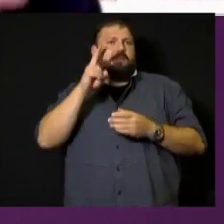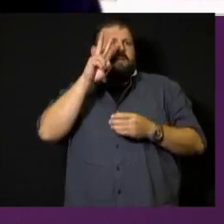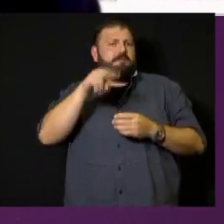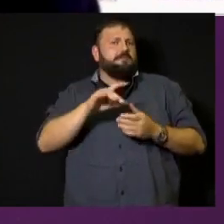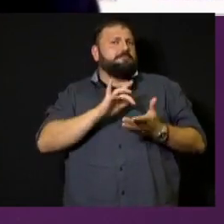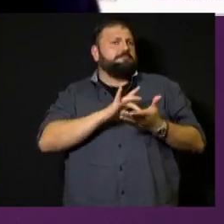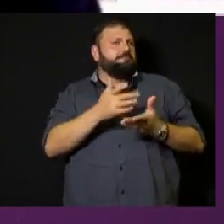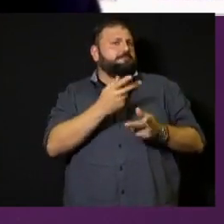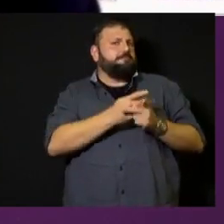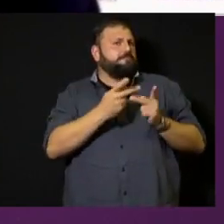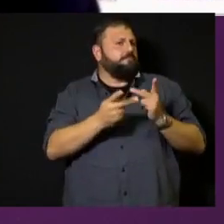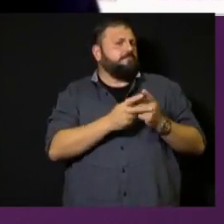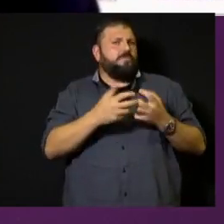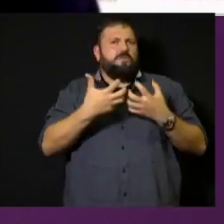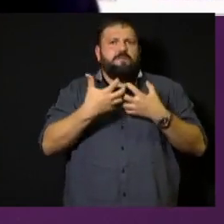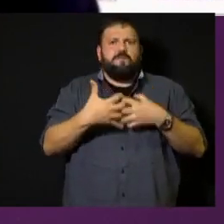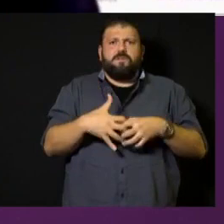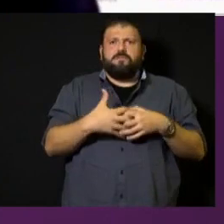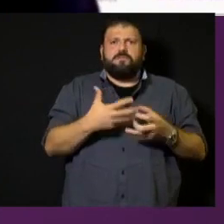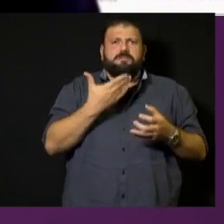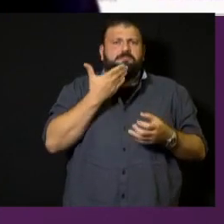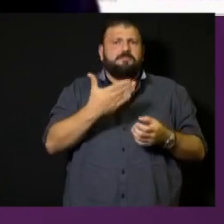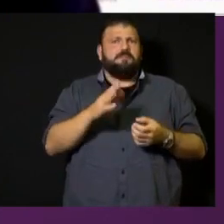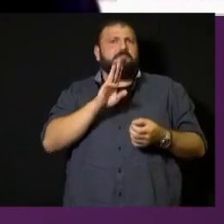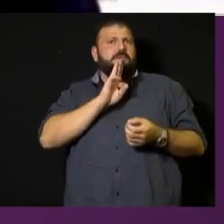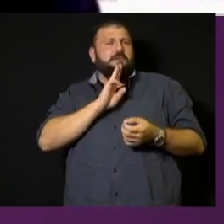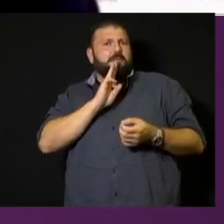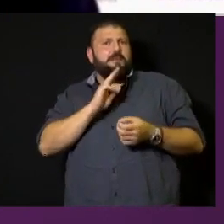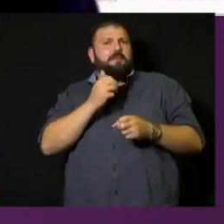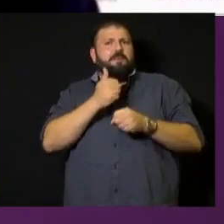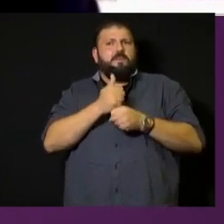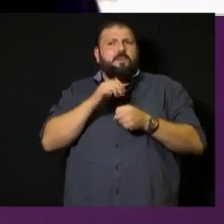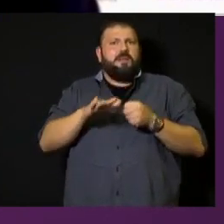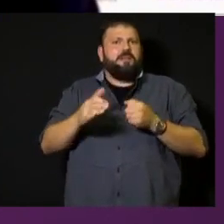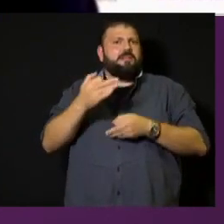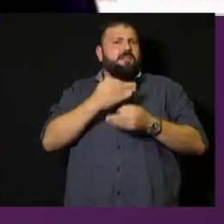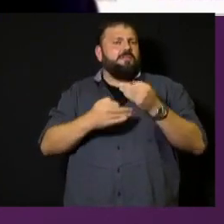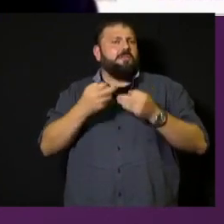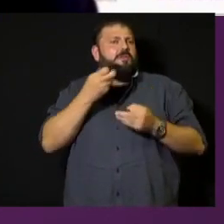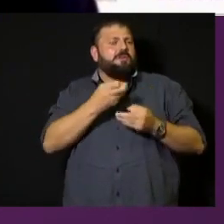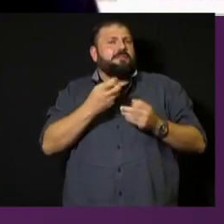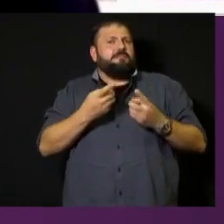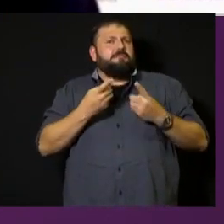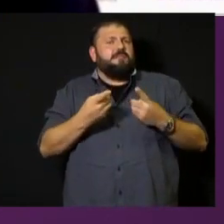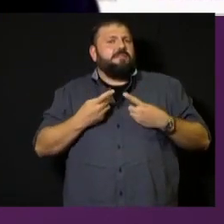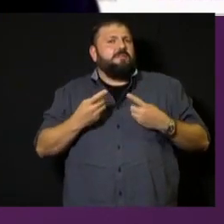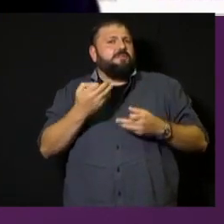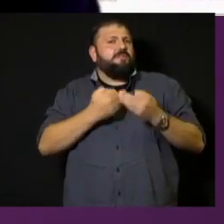started to work with my mom, my grandmother, and that gave me trust. And sometimes